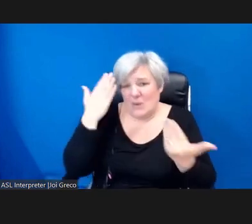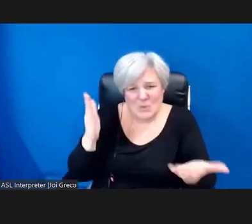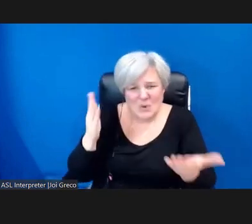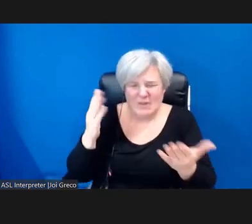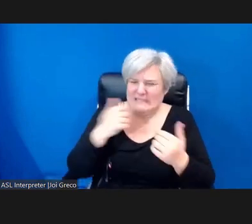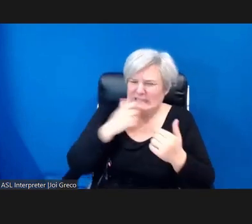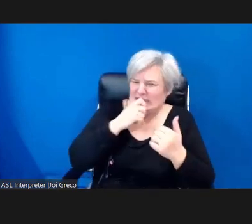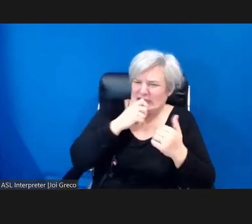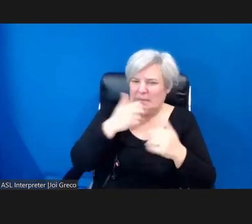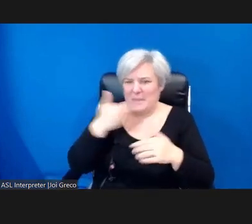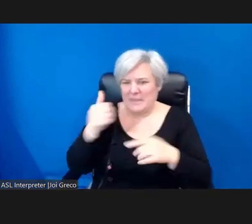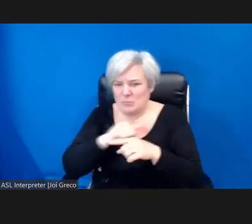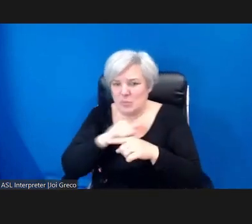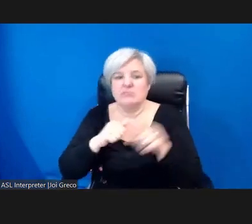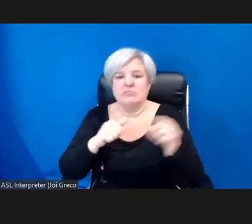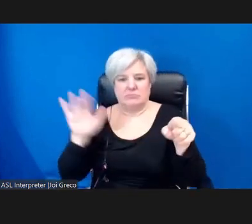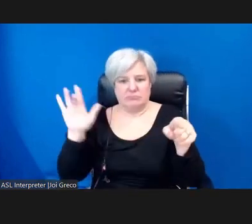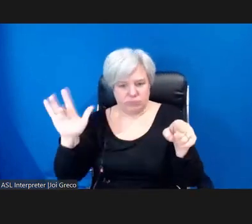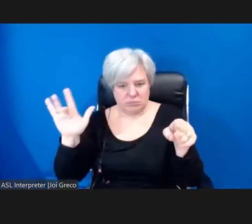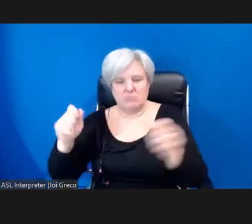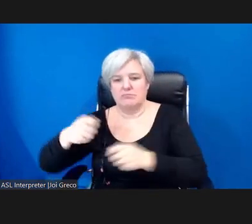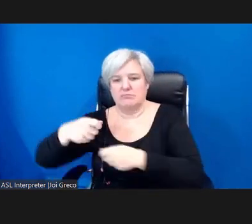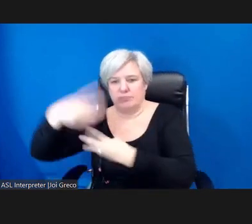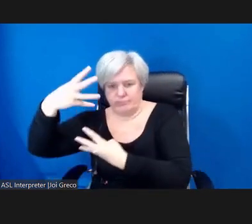best practice.